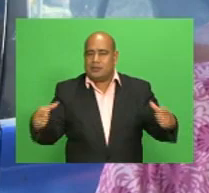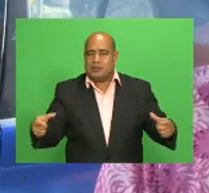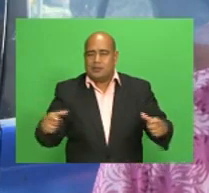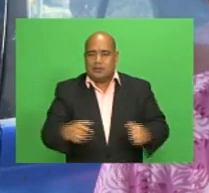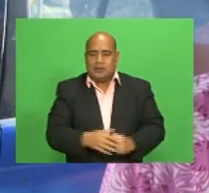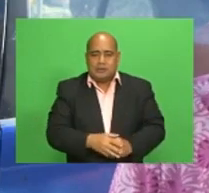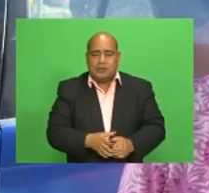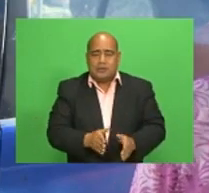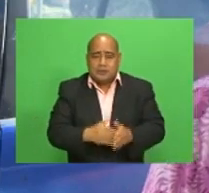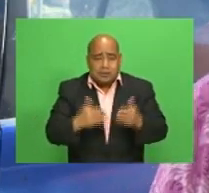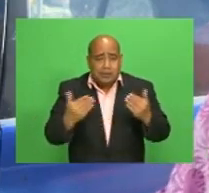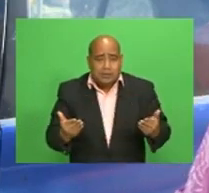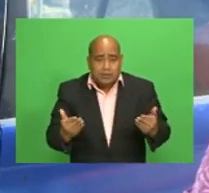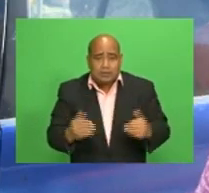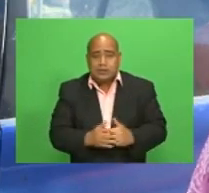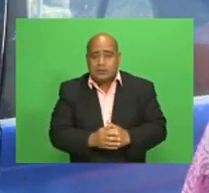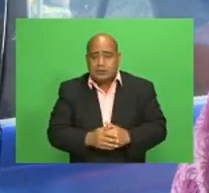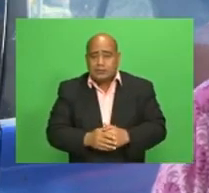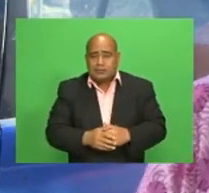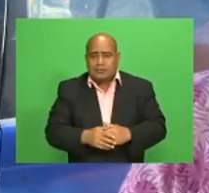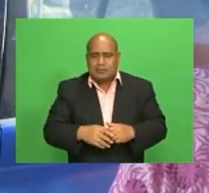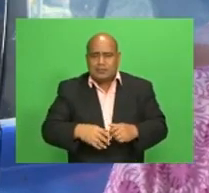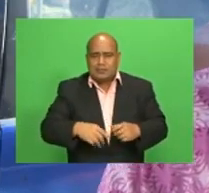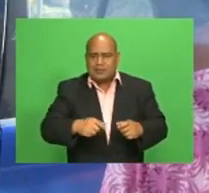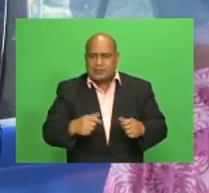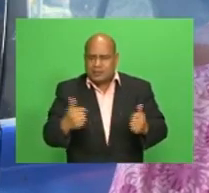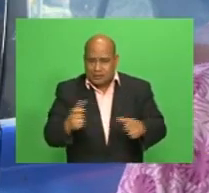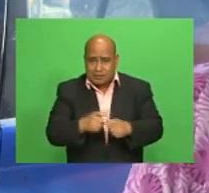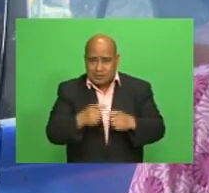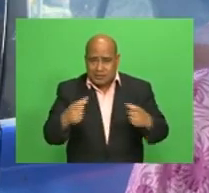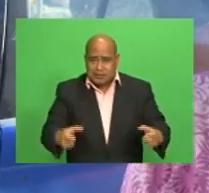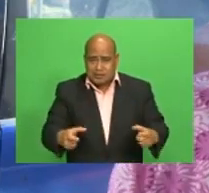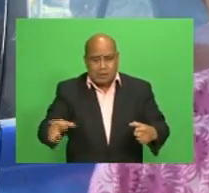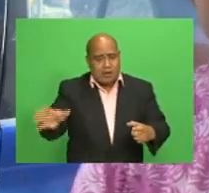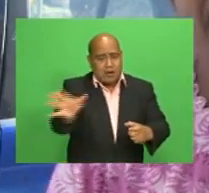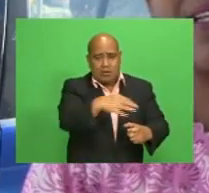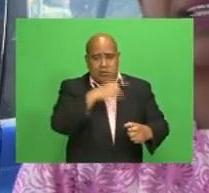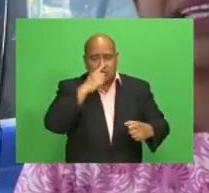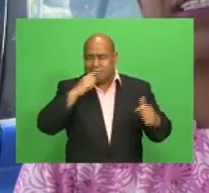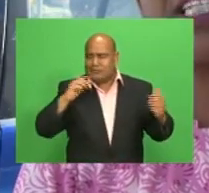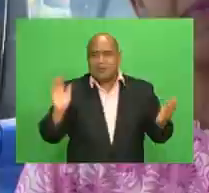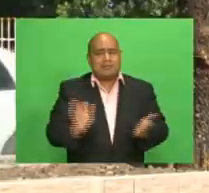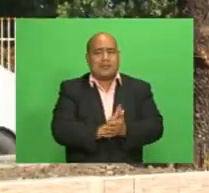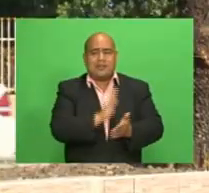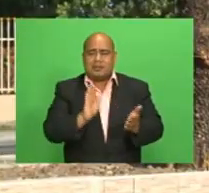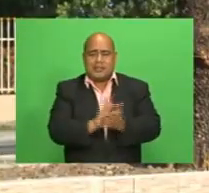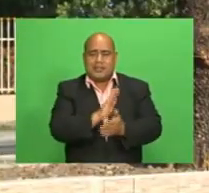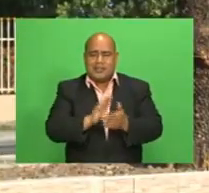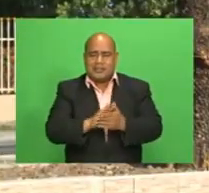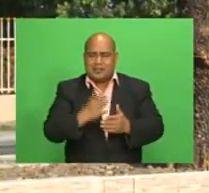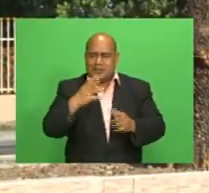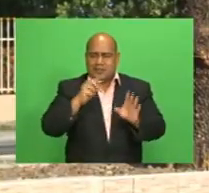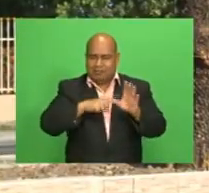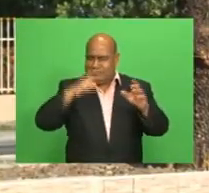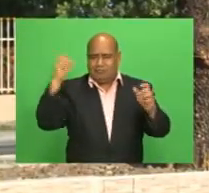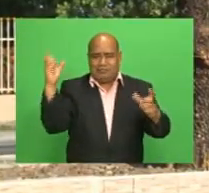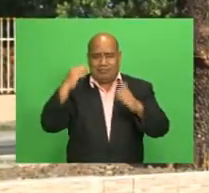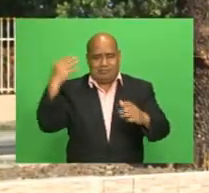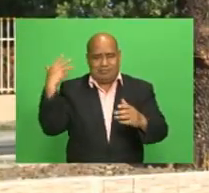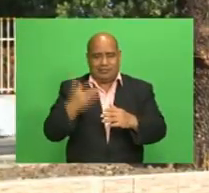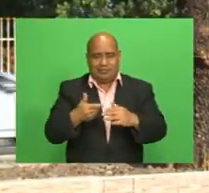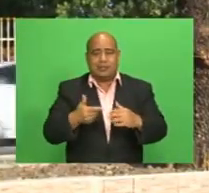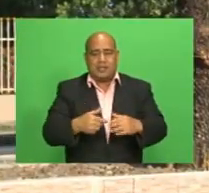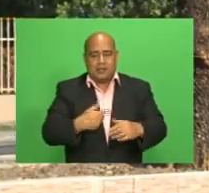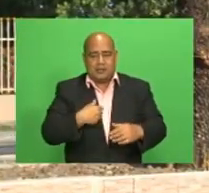be declared a city, and I'm glad they are planning to do during Fiji's 50th anniversary. Yeah, I'm going to attend the celebration